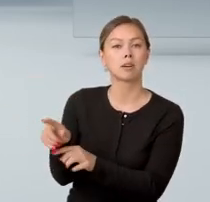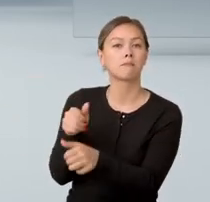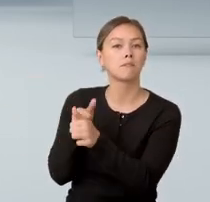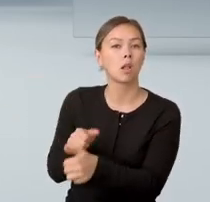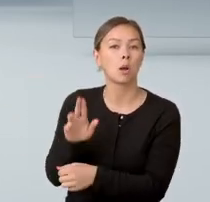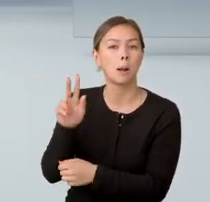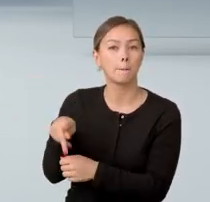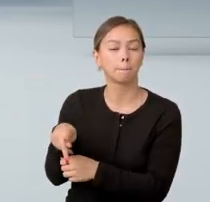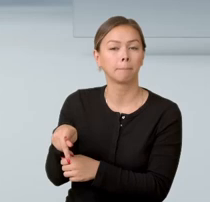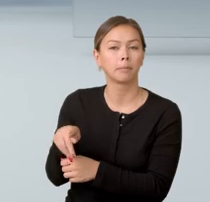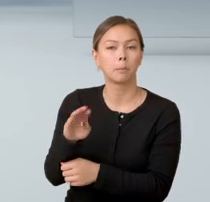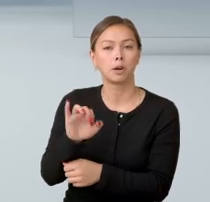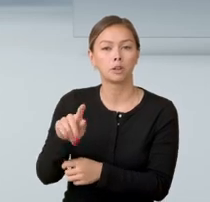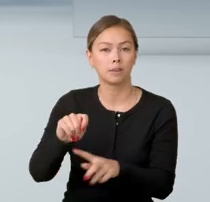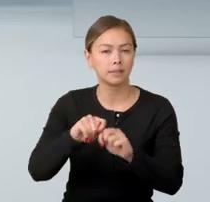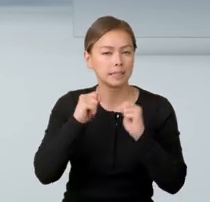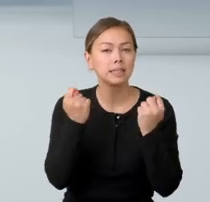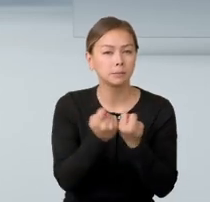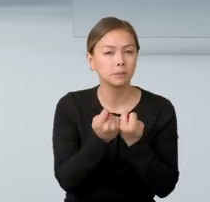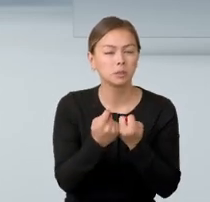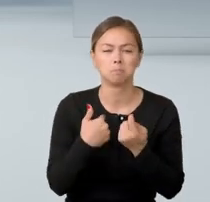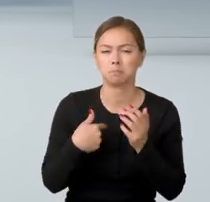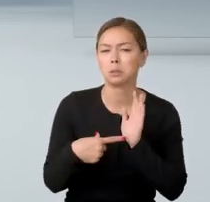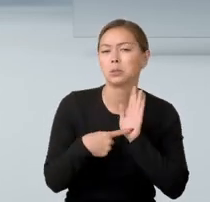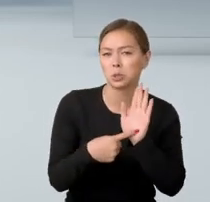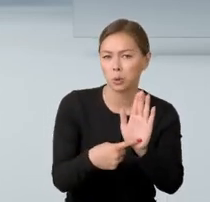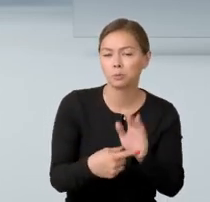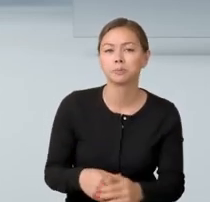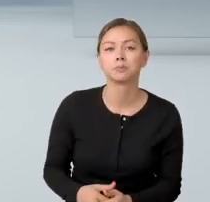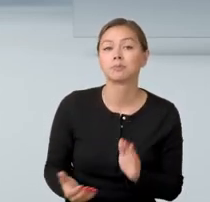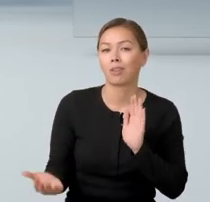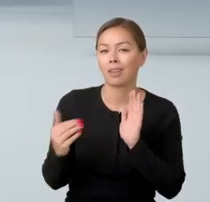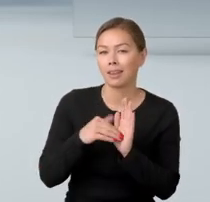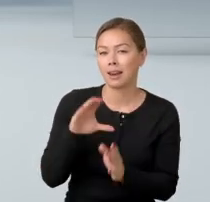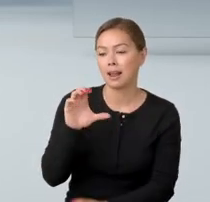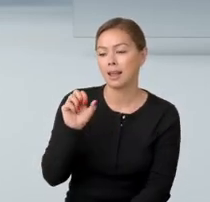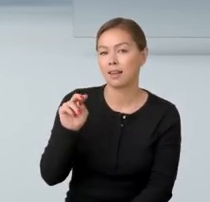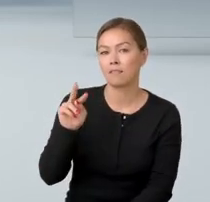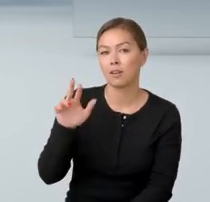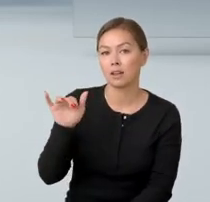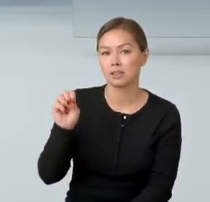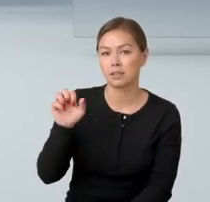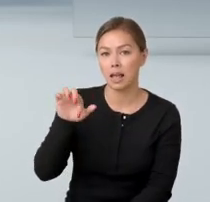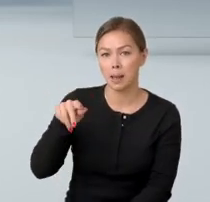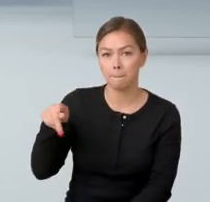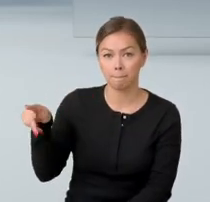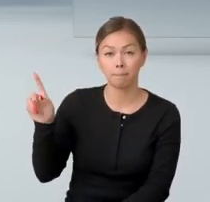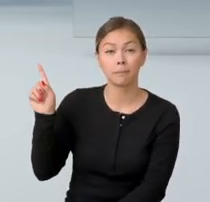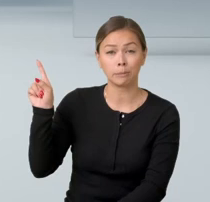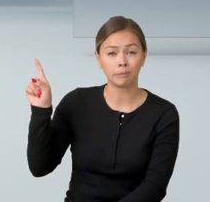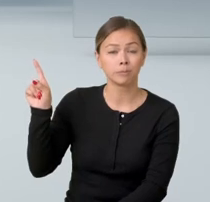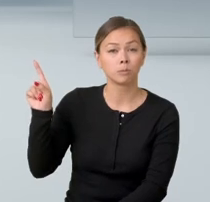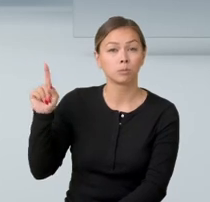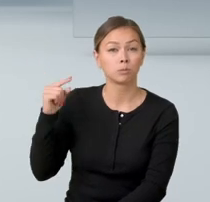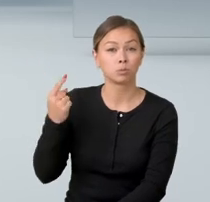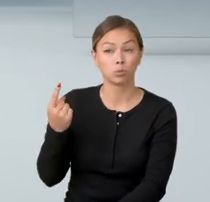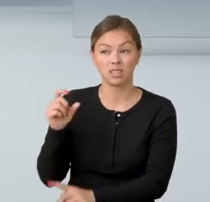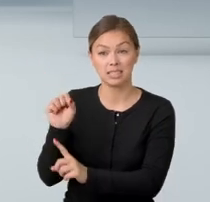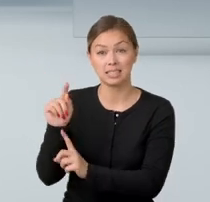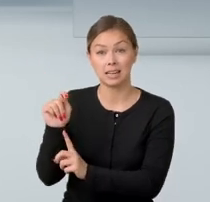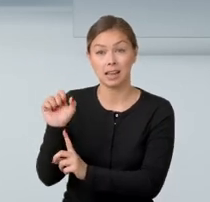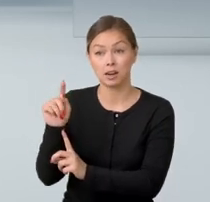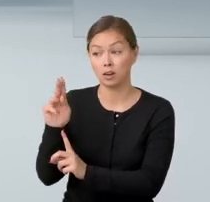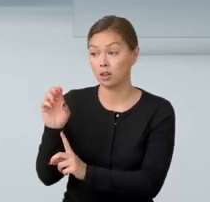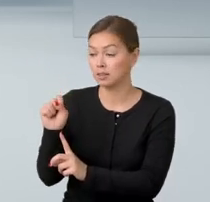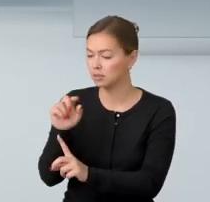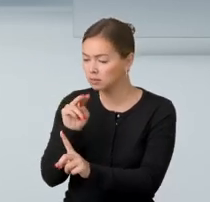follow-up in Microsoft teams let's see how that works so as you can see I have here the canvas app and the